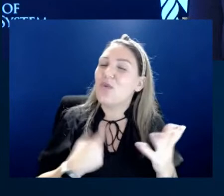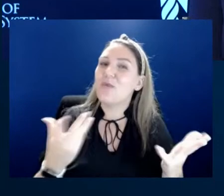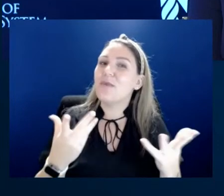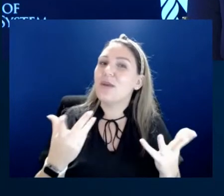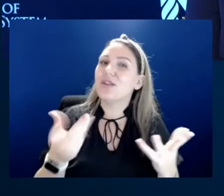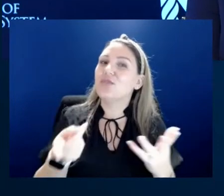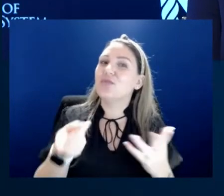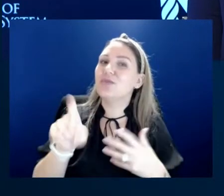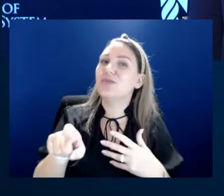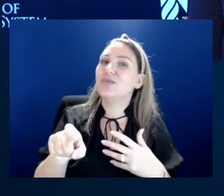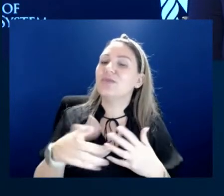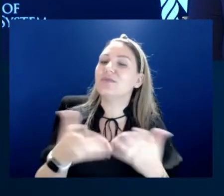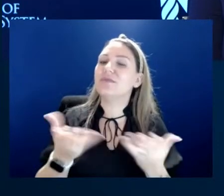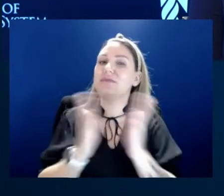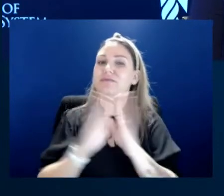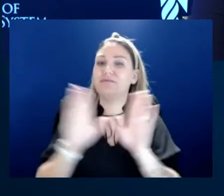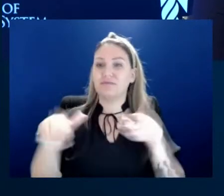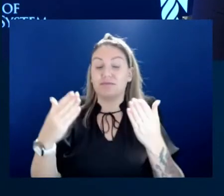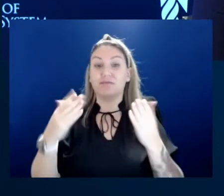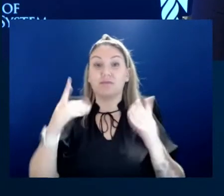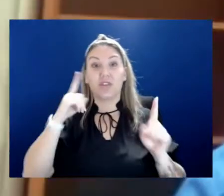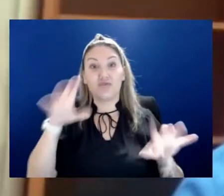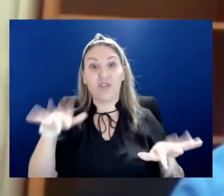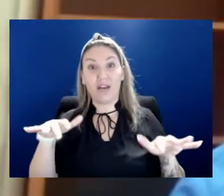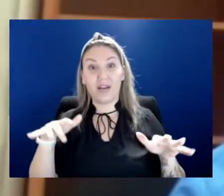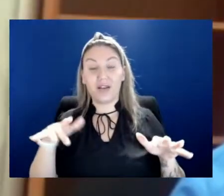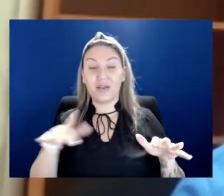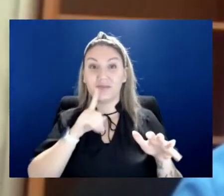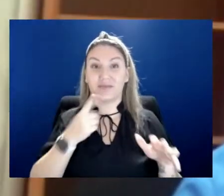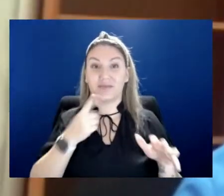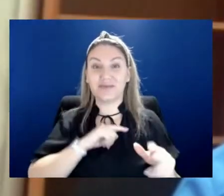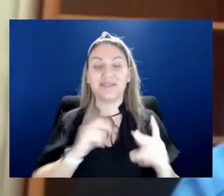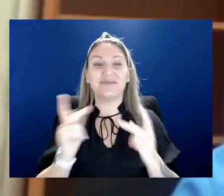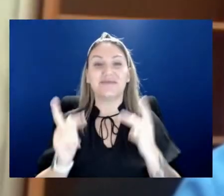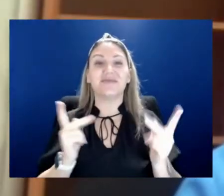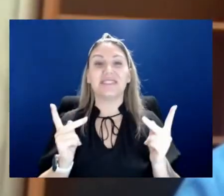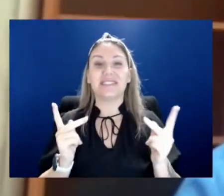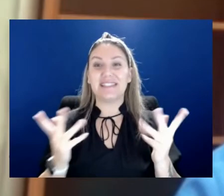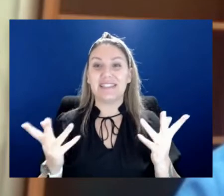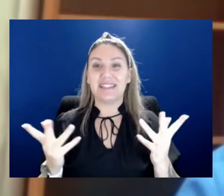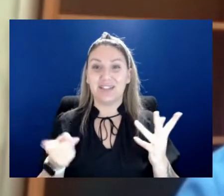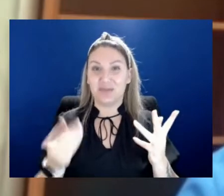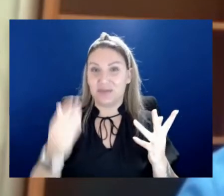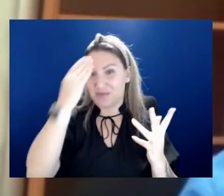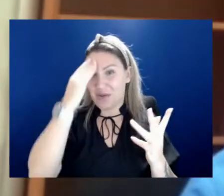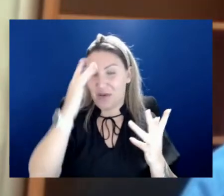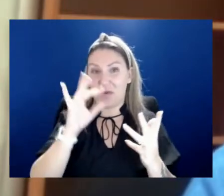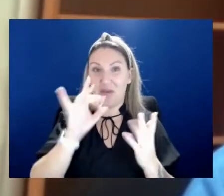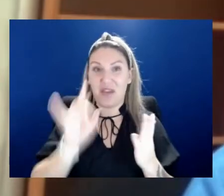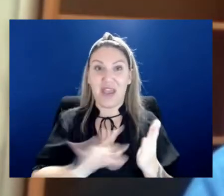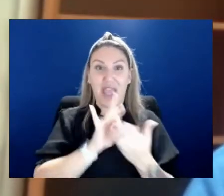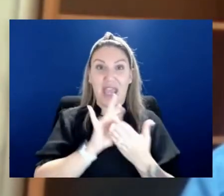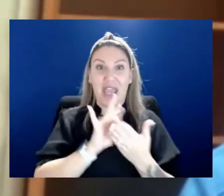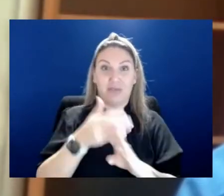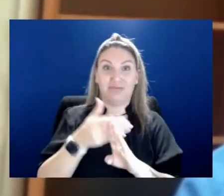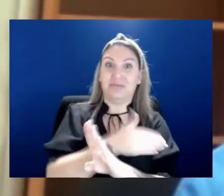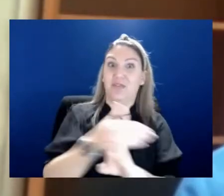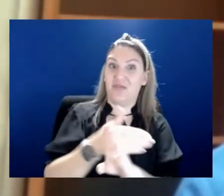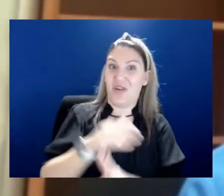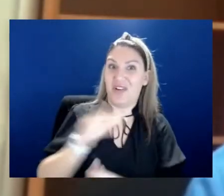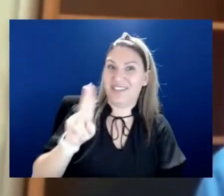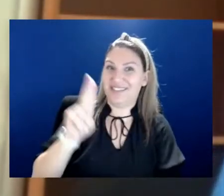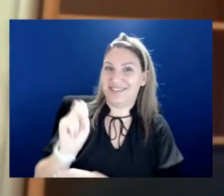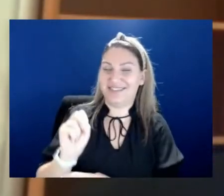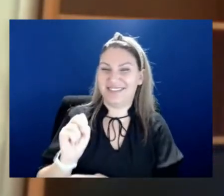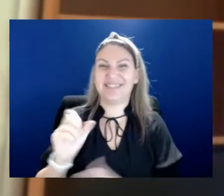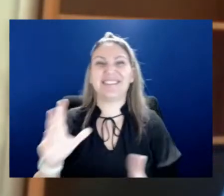to provide? Well, shockingly, we visited, as you know, we're 8 hours ahead, so it's 4:30.